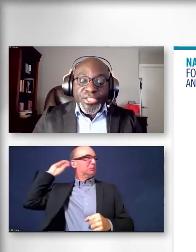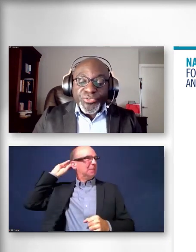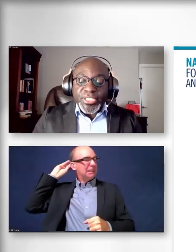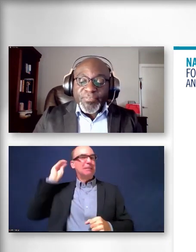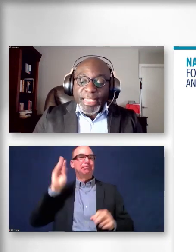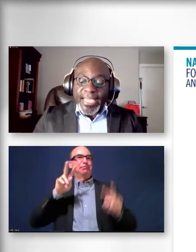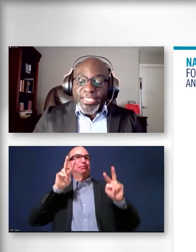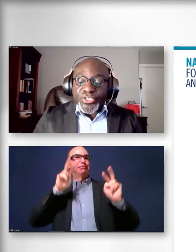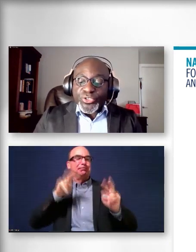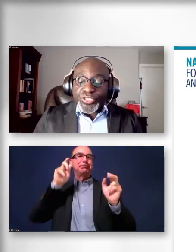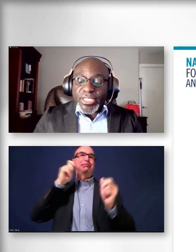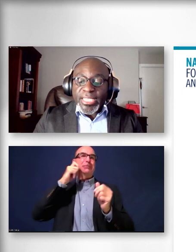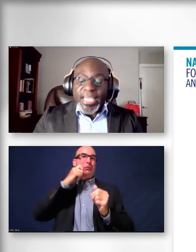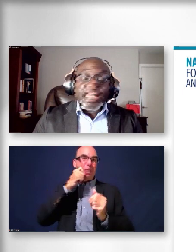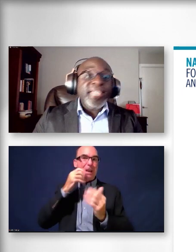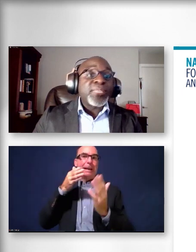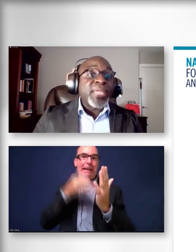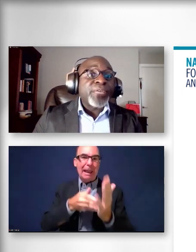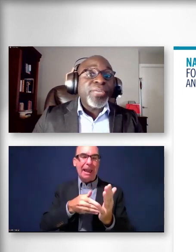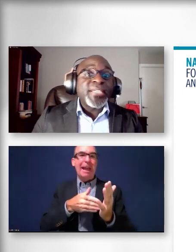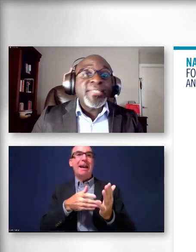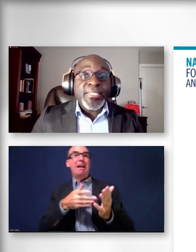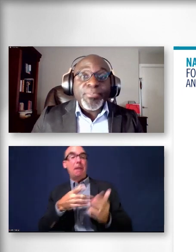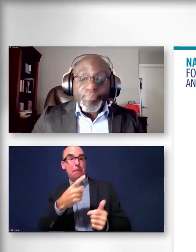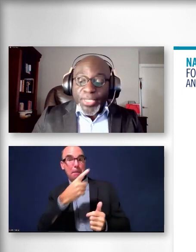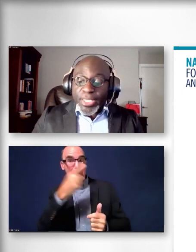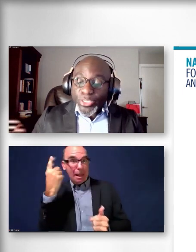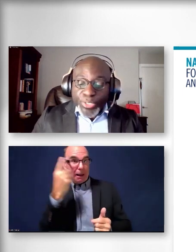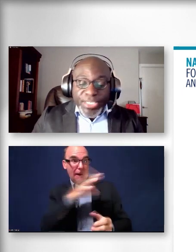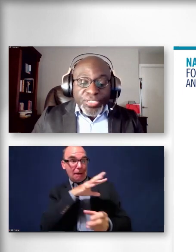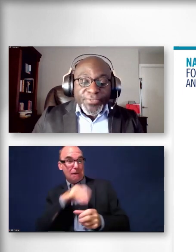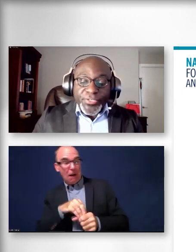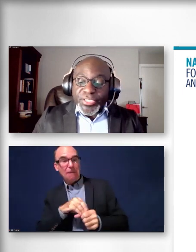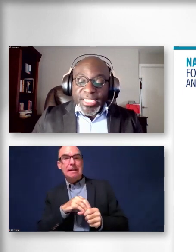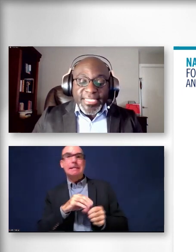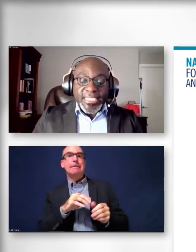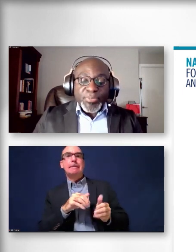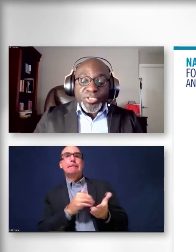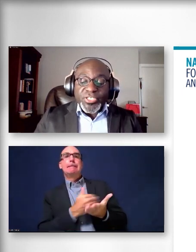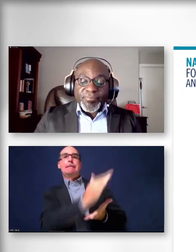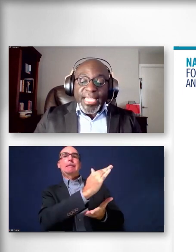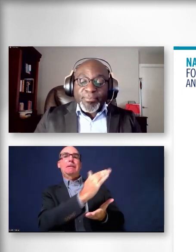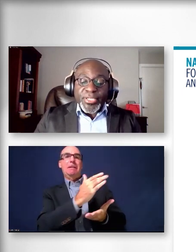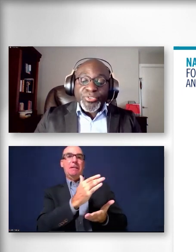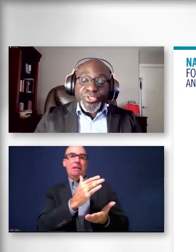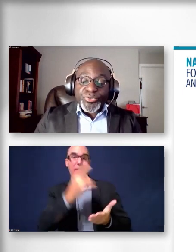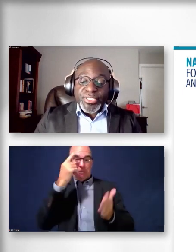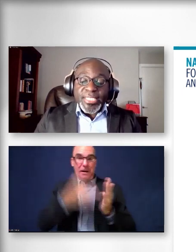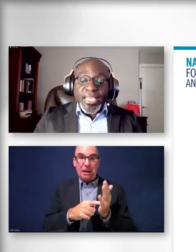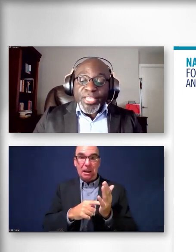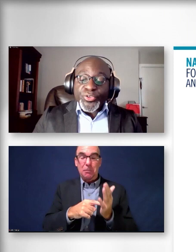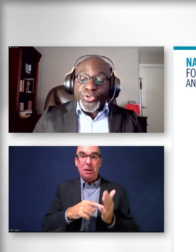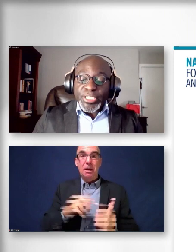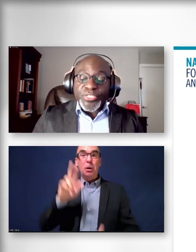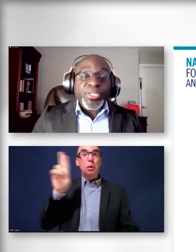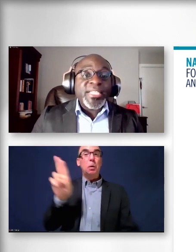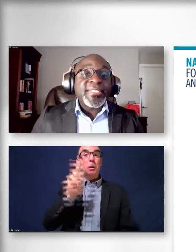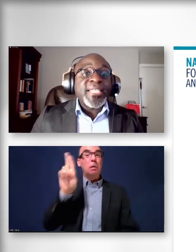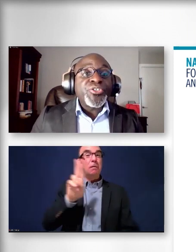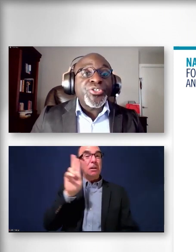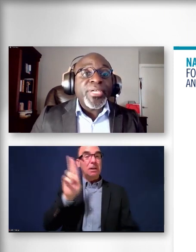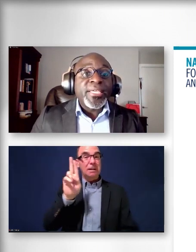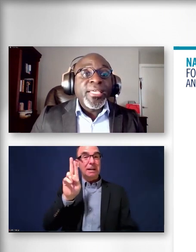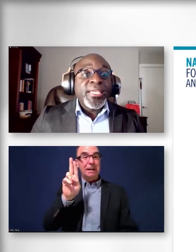long histories of Black exclusion and anti-Black racism. And Queen's University's expulsion of Black medical students in the early